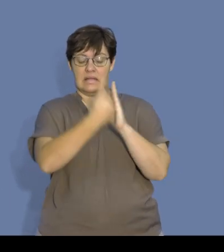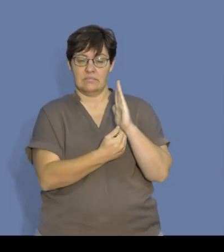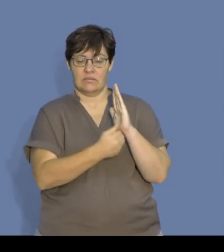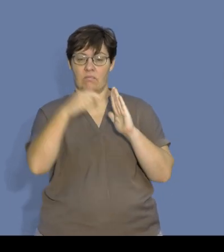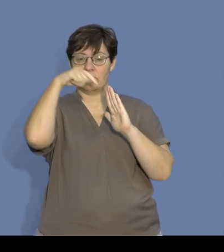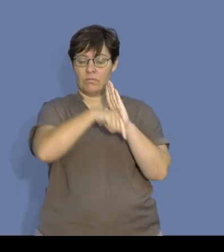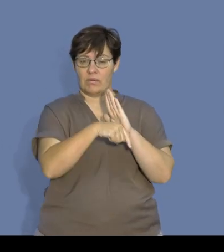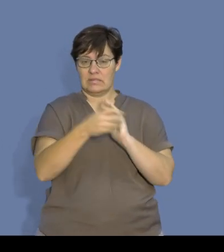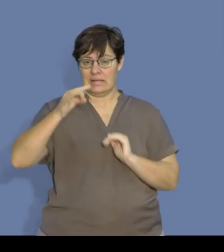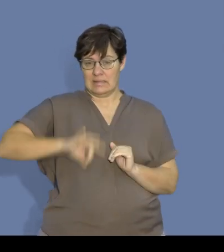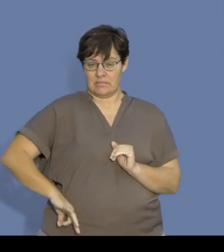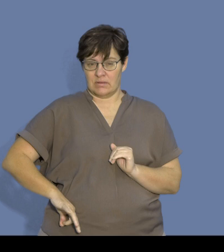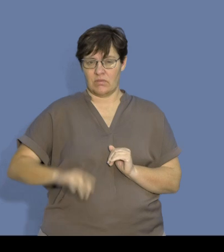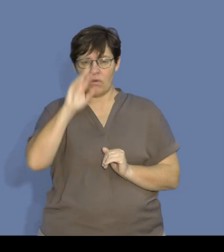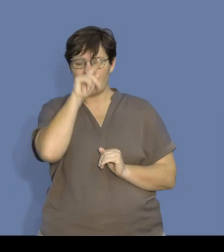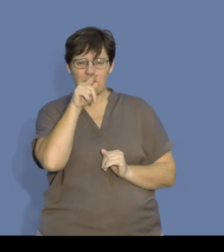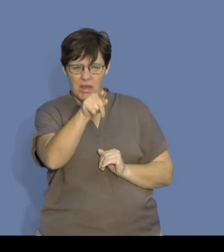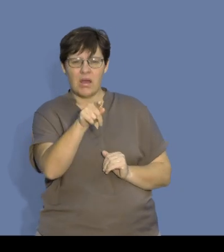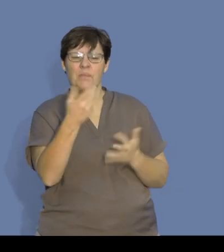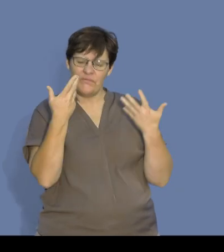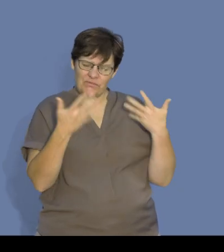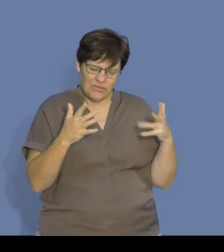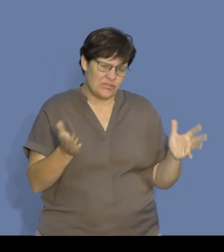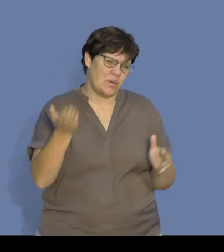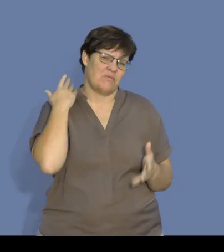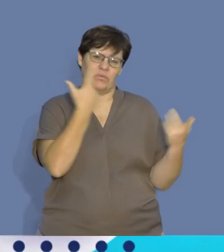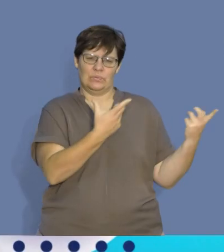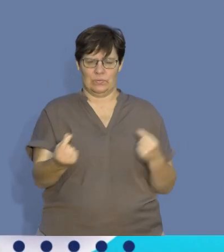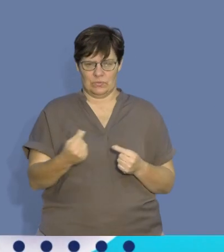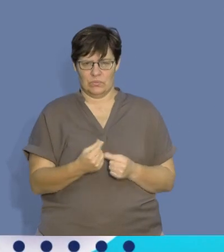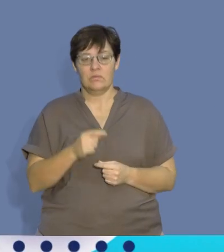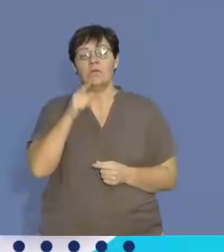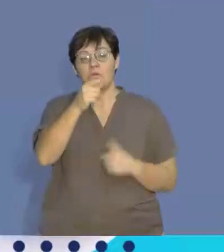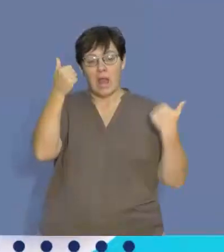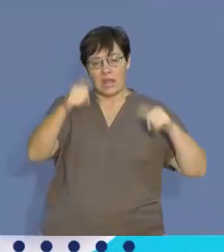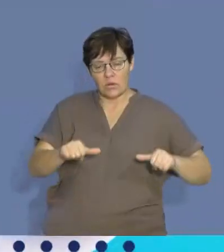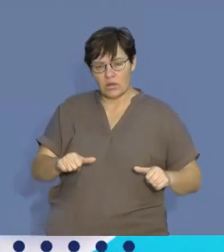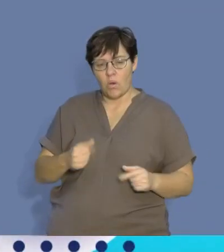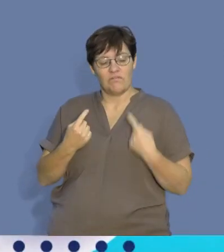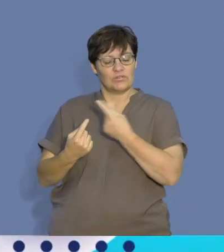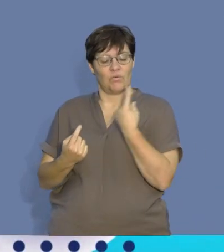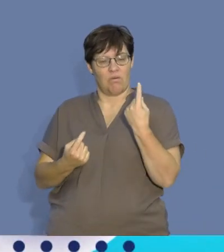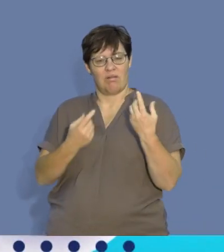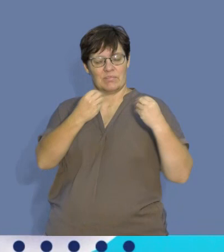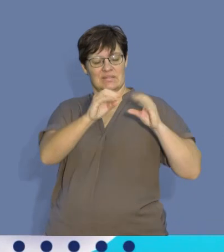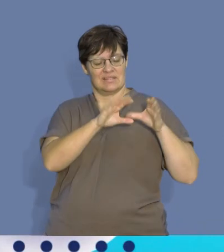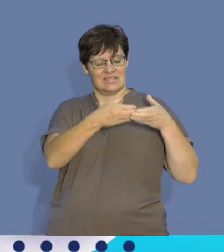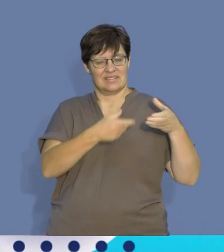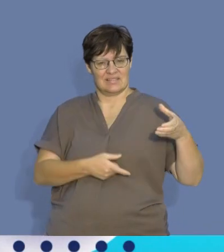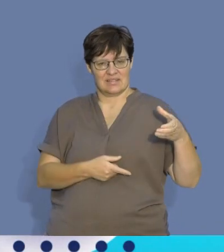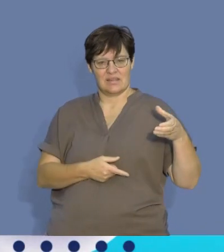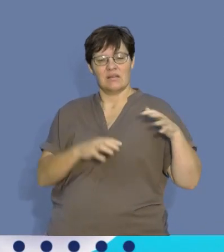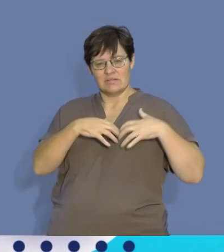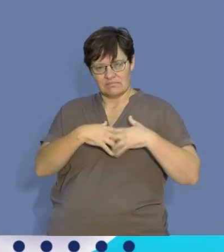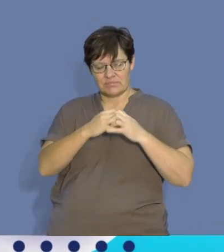comprehensive income. Now remember guys, you've done this before. So when you were the accountant of a sole trader, you drew